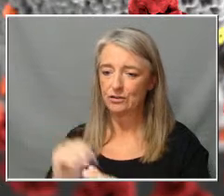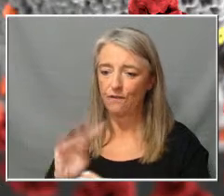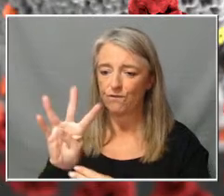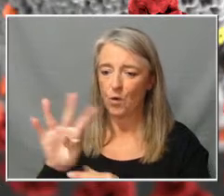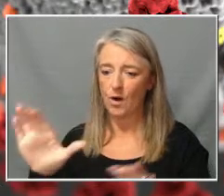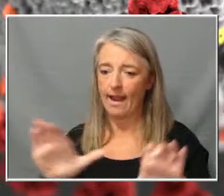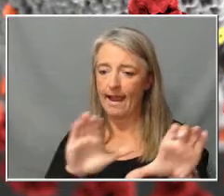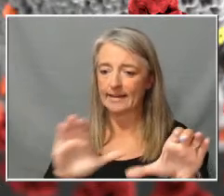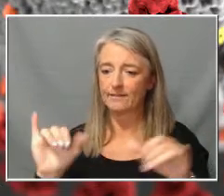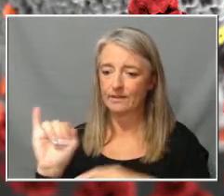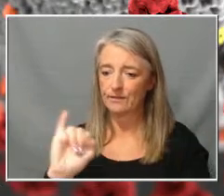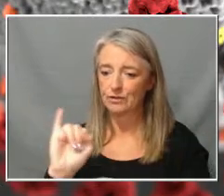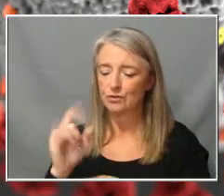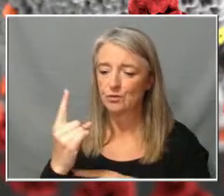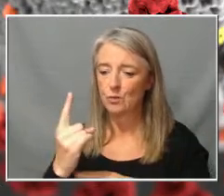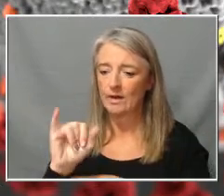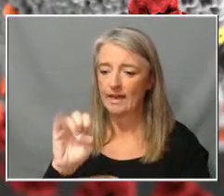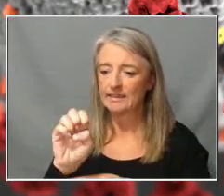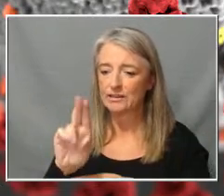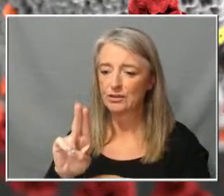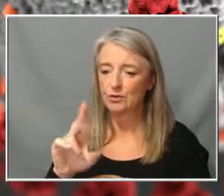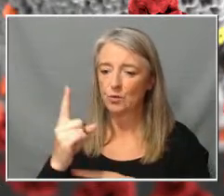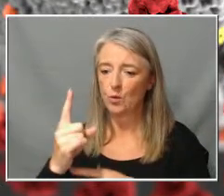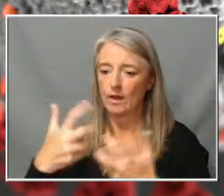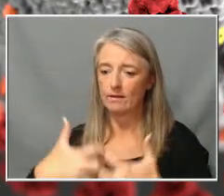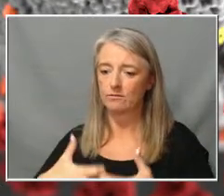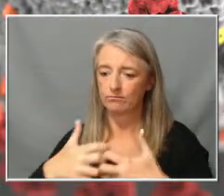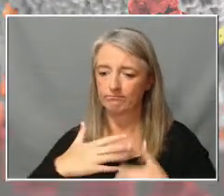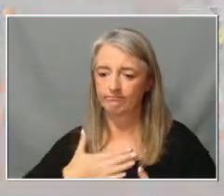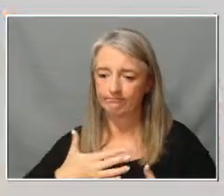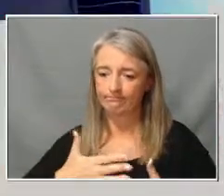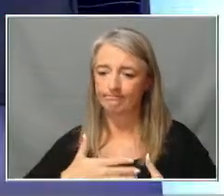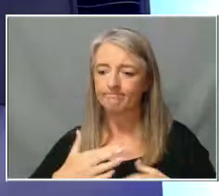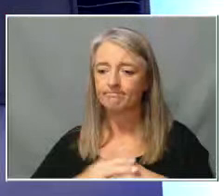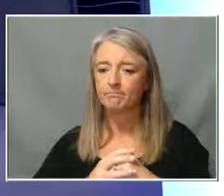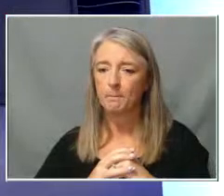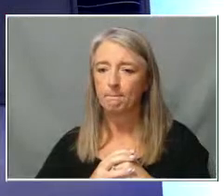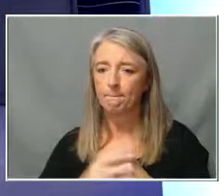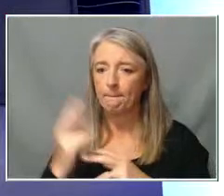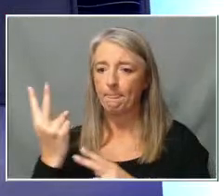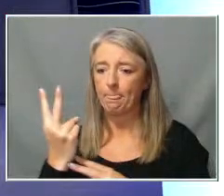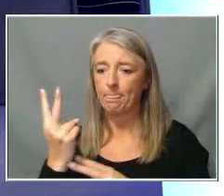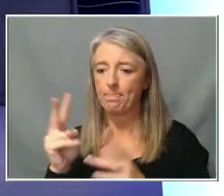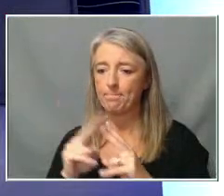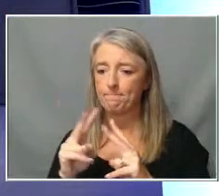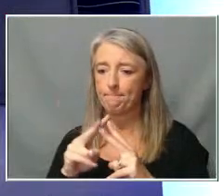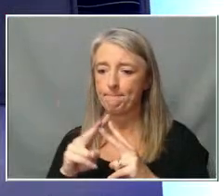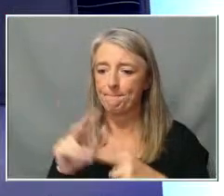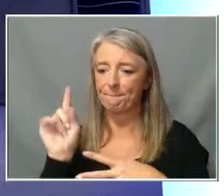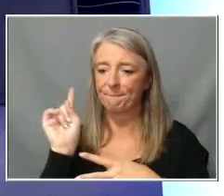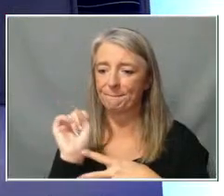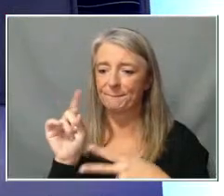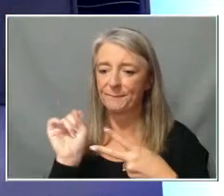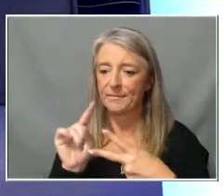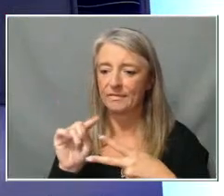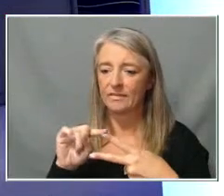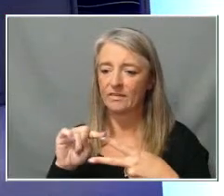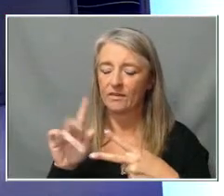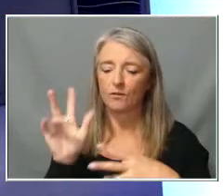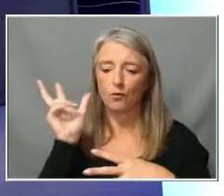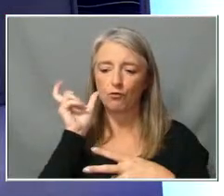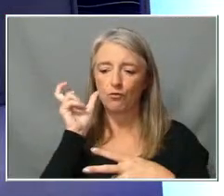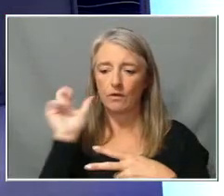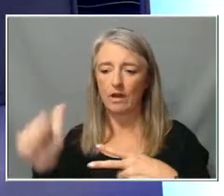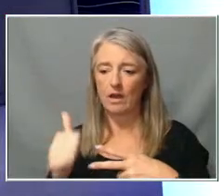infections, 1 in the ICU and 1 on the ventilator as well. All right, I have 2 quick questions for you. One of them is, we have word this morning of another